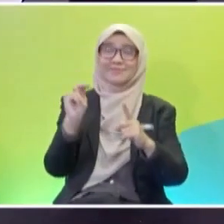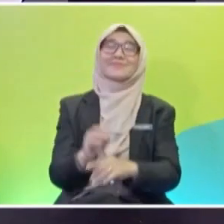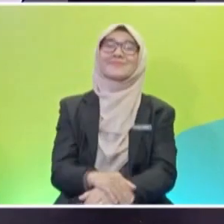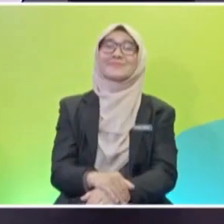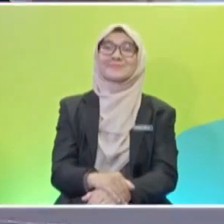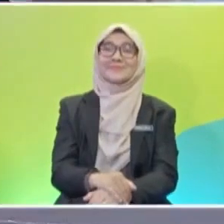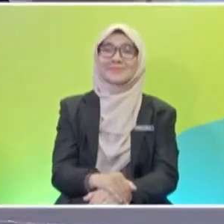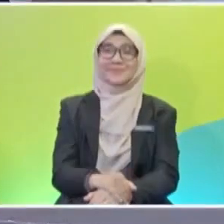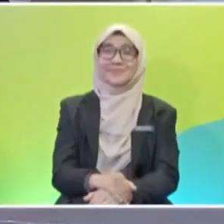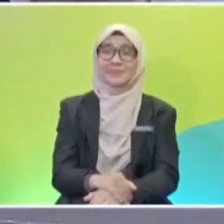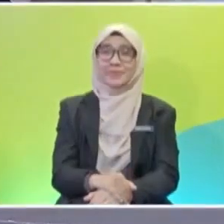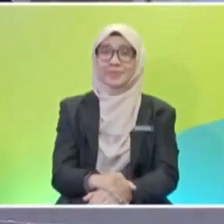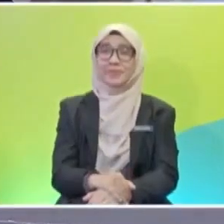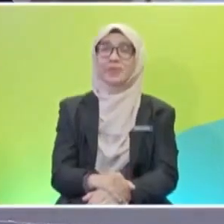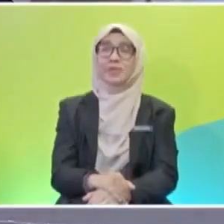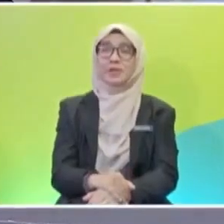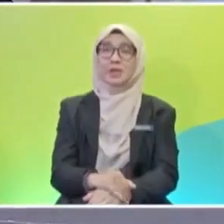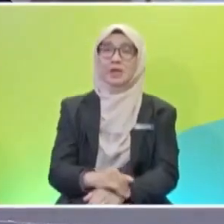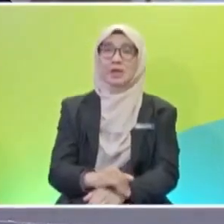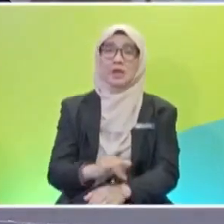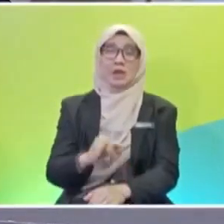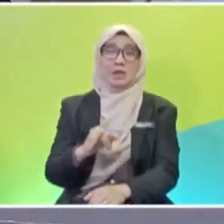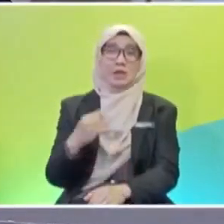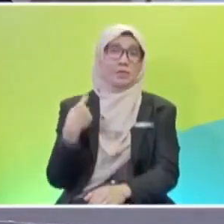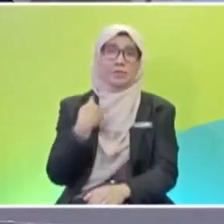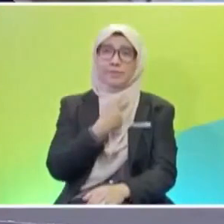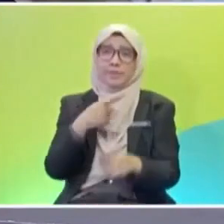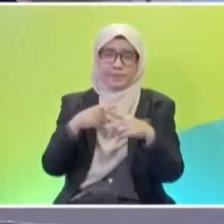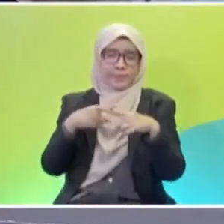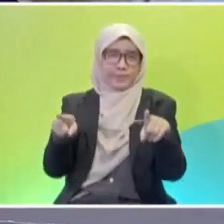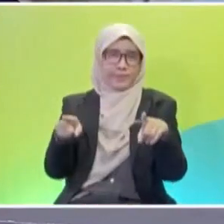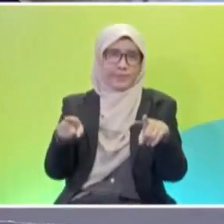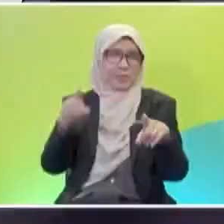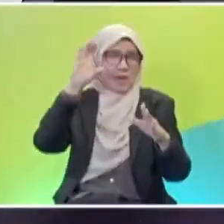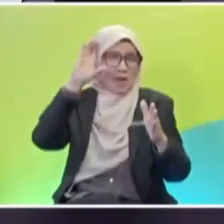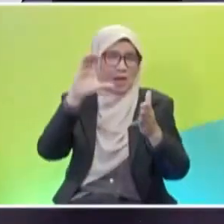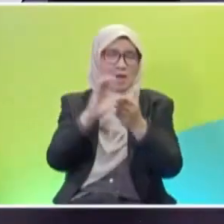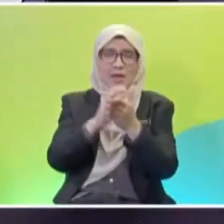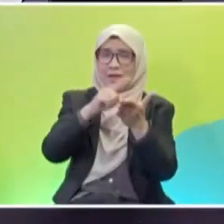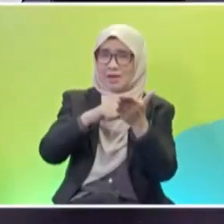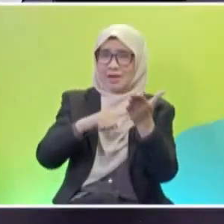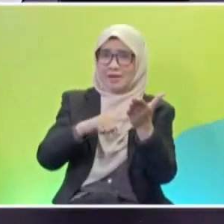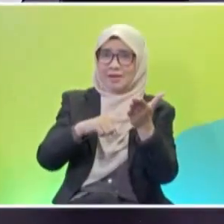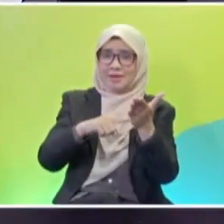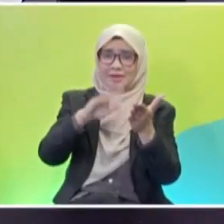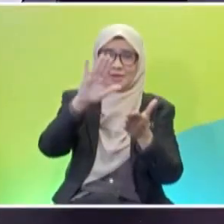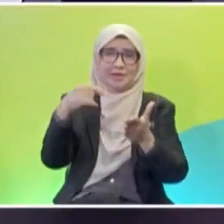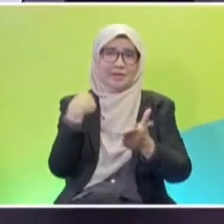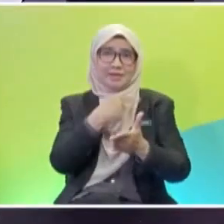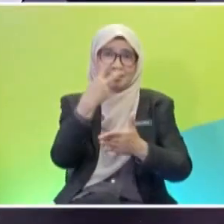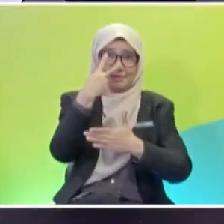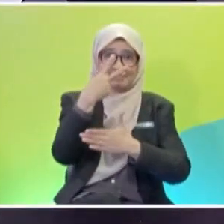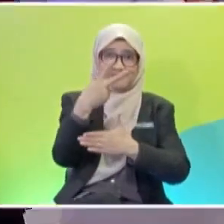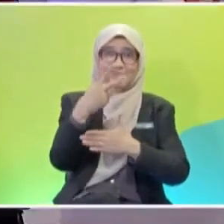really believe what we actually see. All right. For our lesson, how should we start today? Okay. Today, we